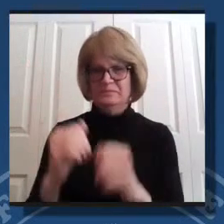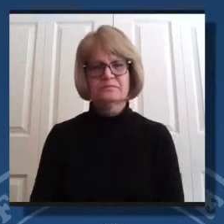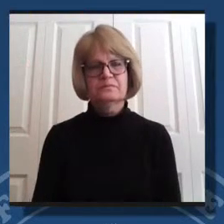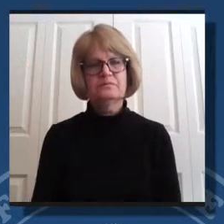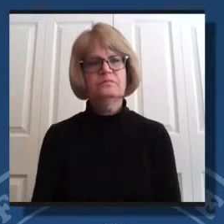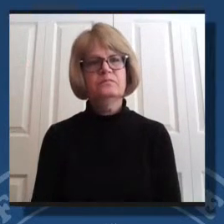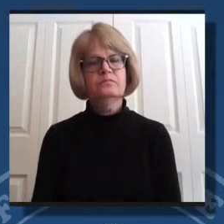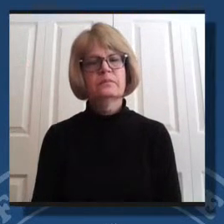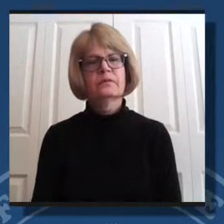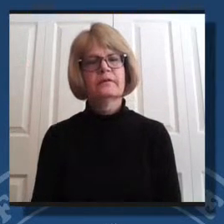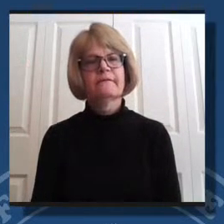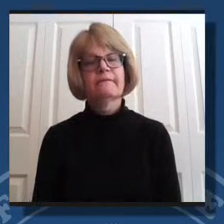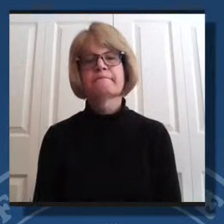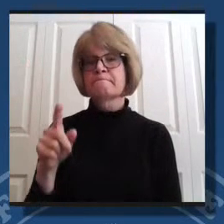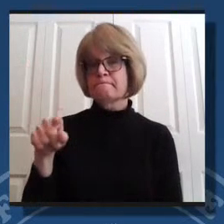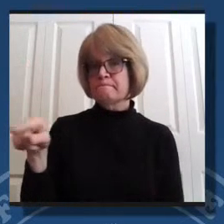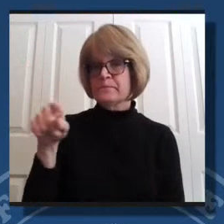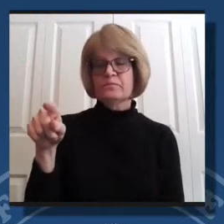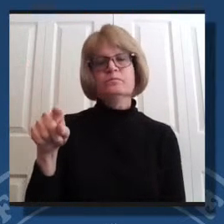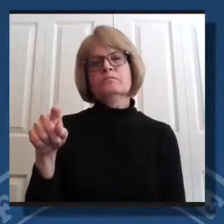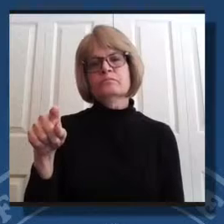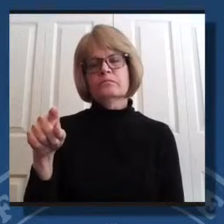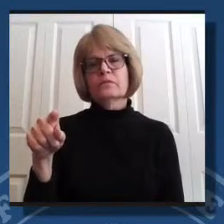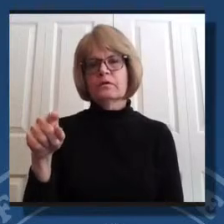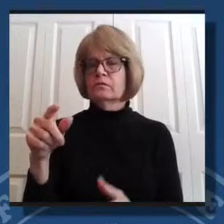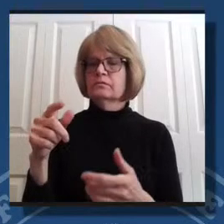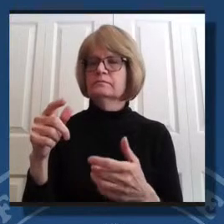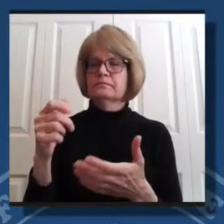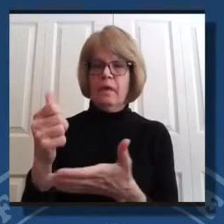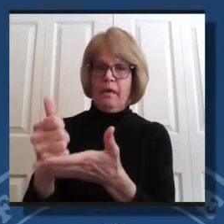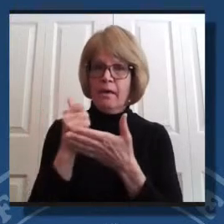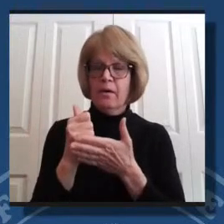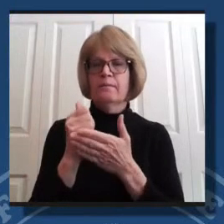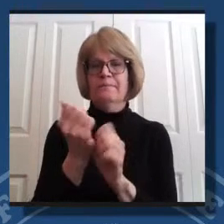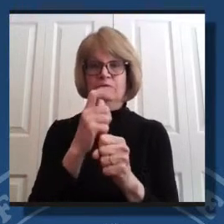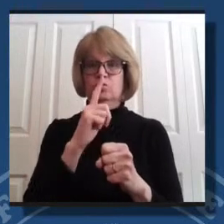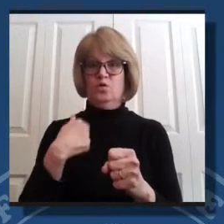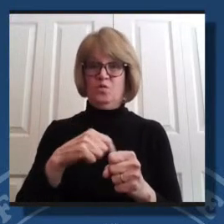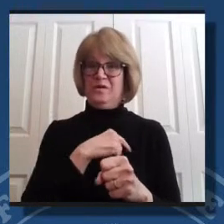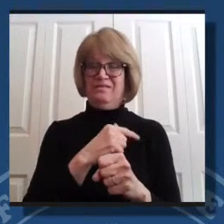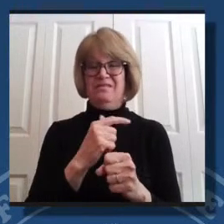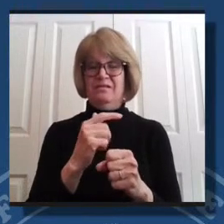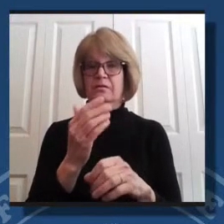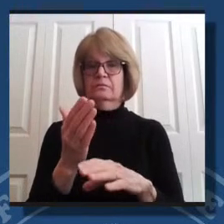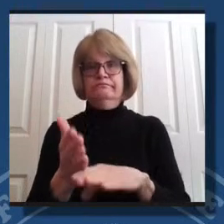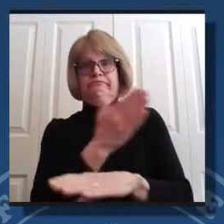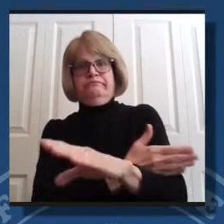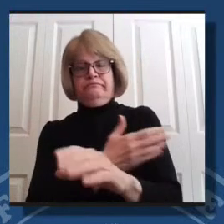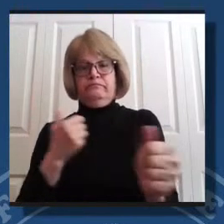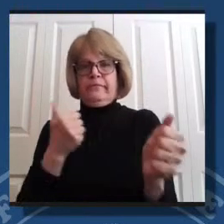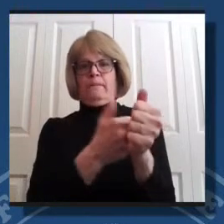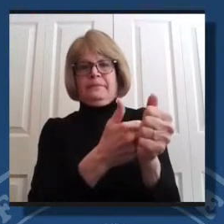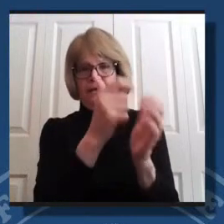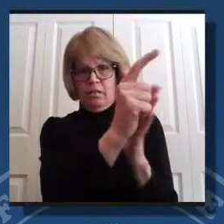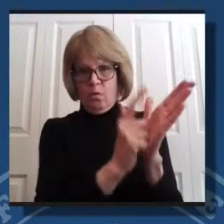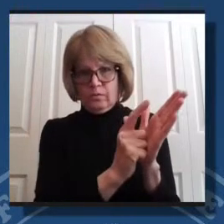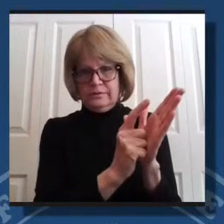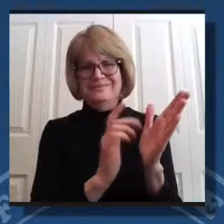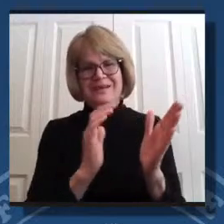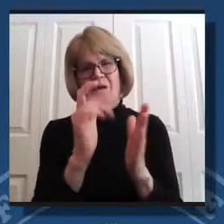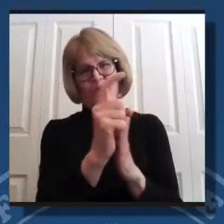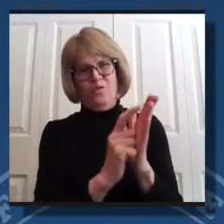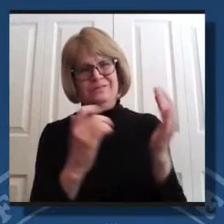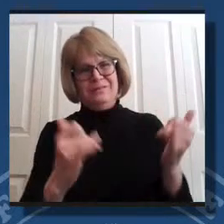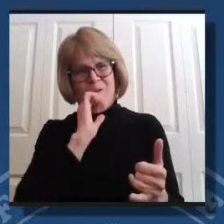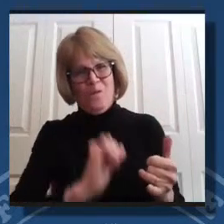They are working to ensure that we update these laws, which are really out of date. And so the last thing I really want to focus on